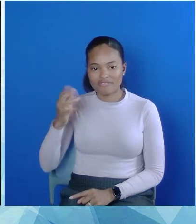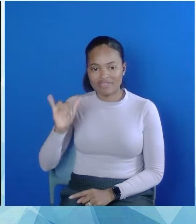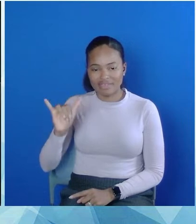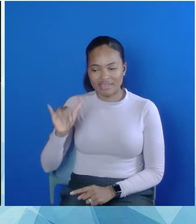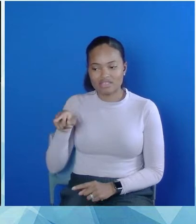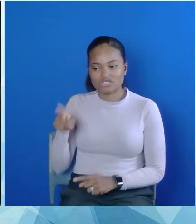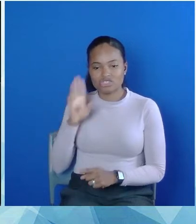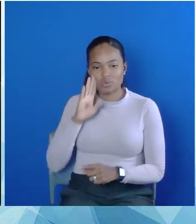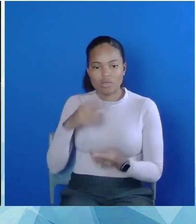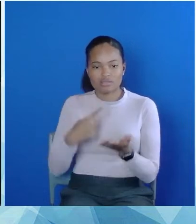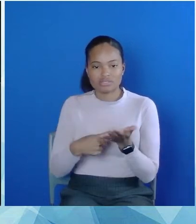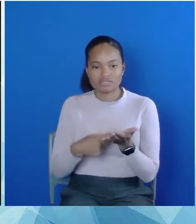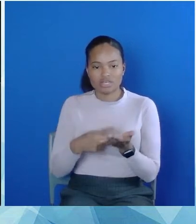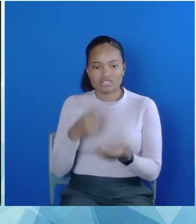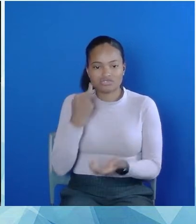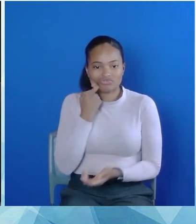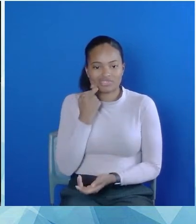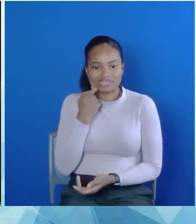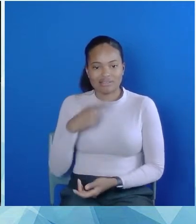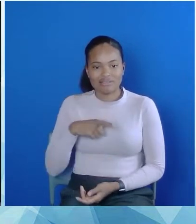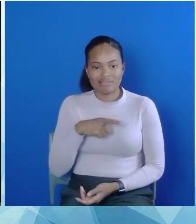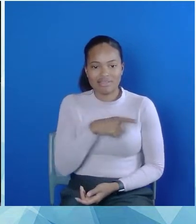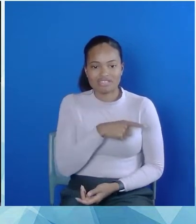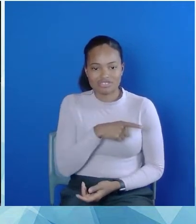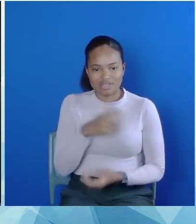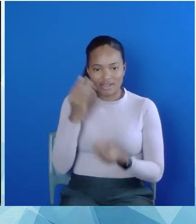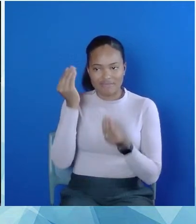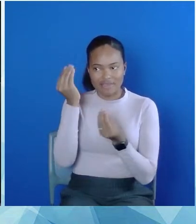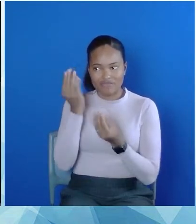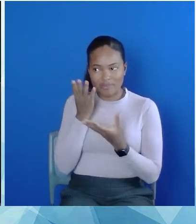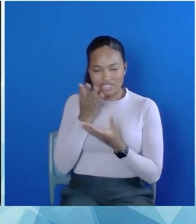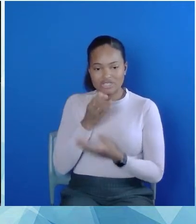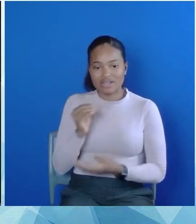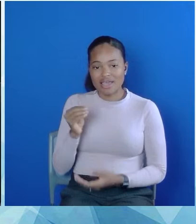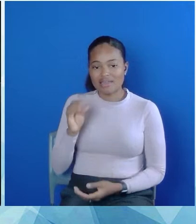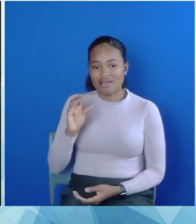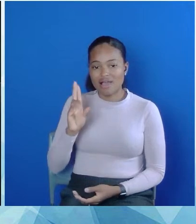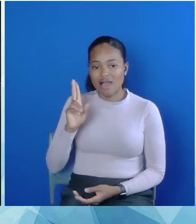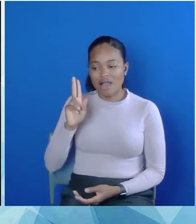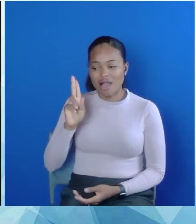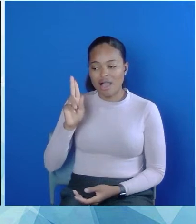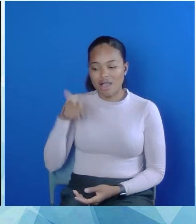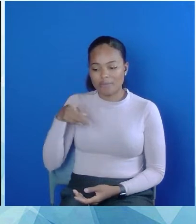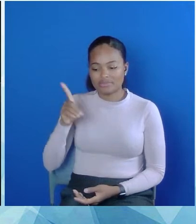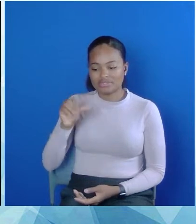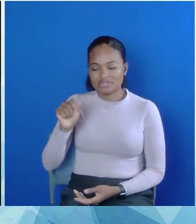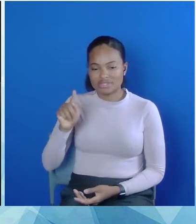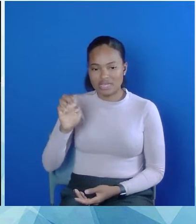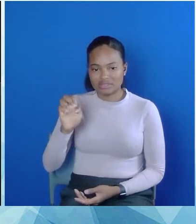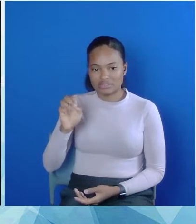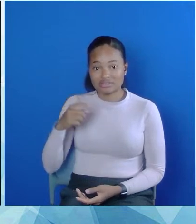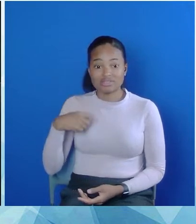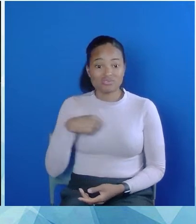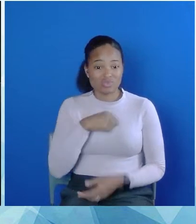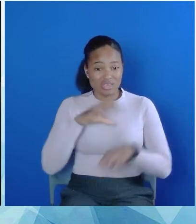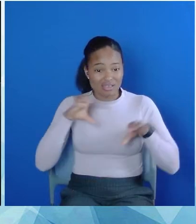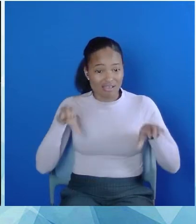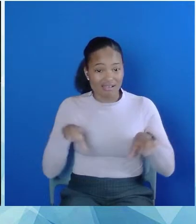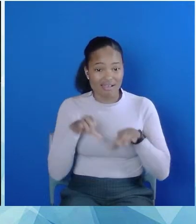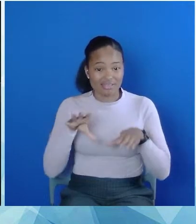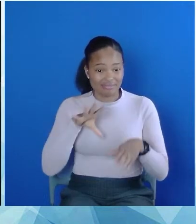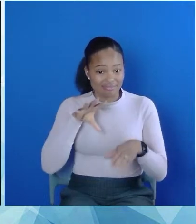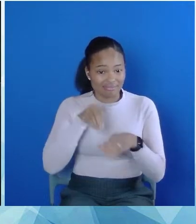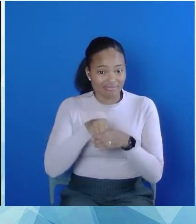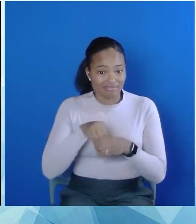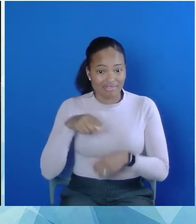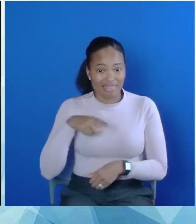legislative information and updates. We have been quite active in the legislative sessions,